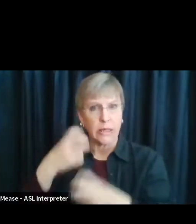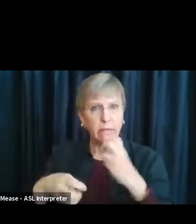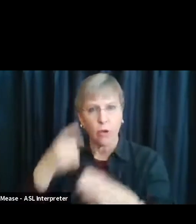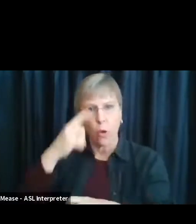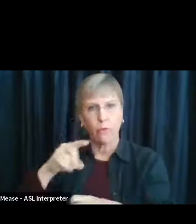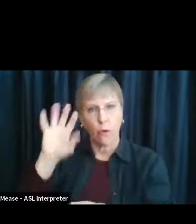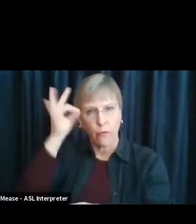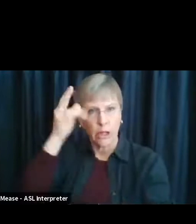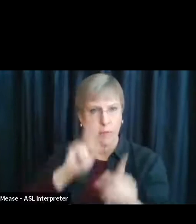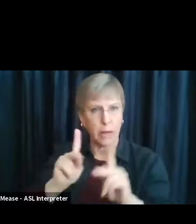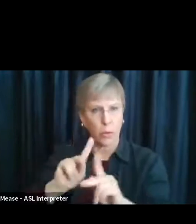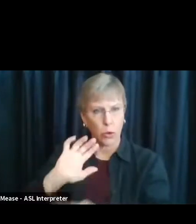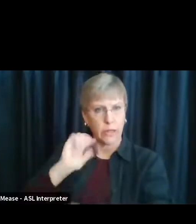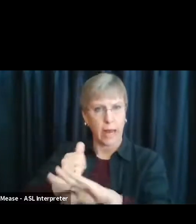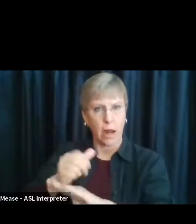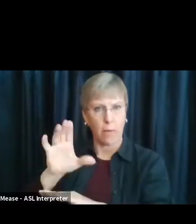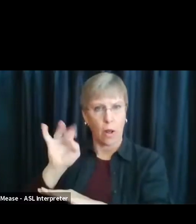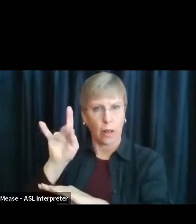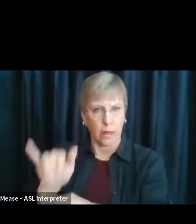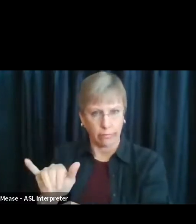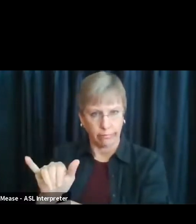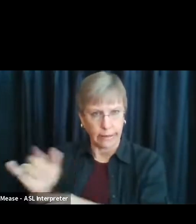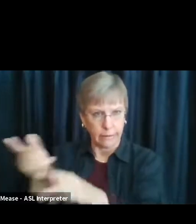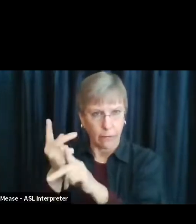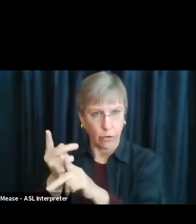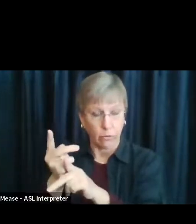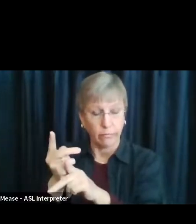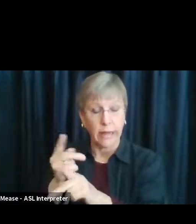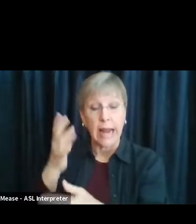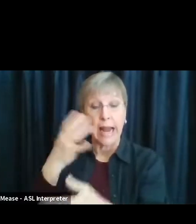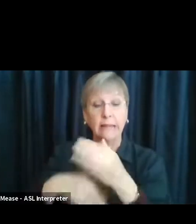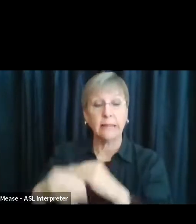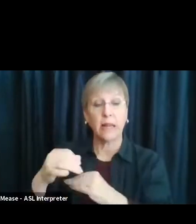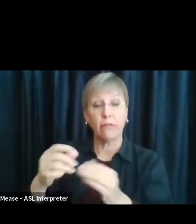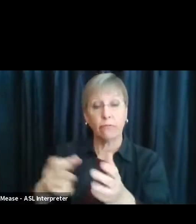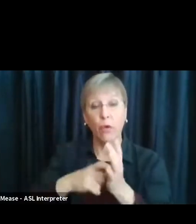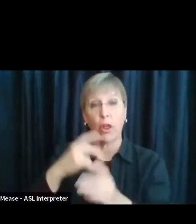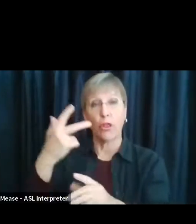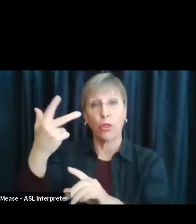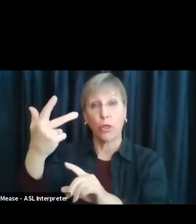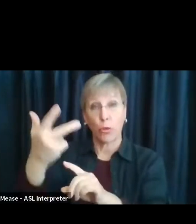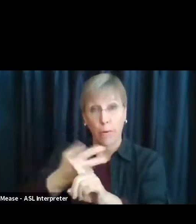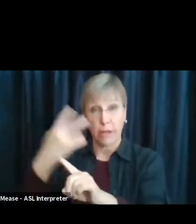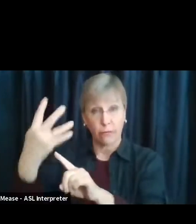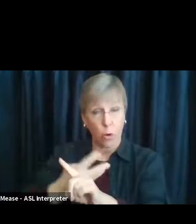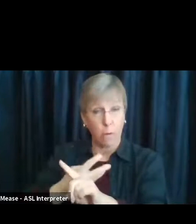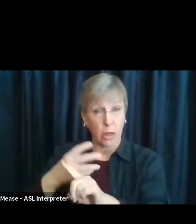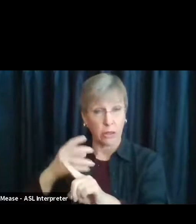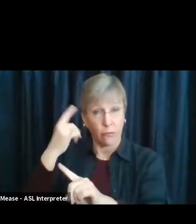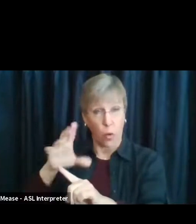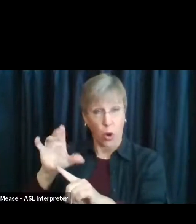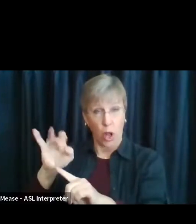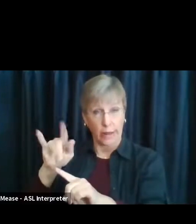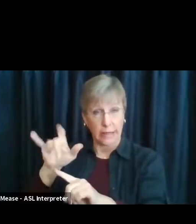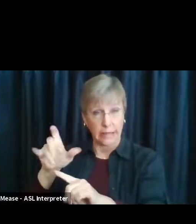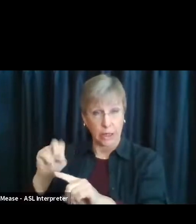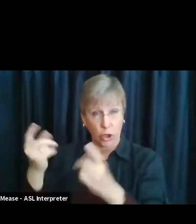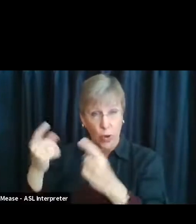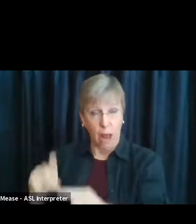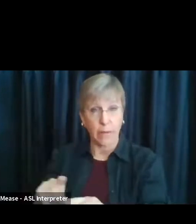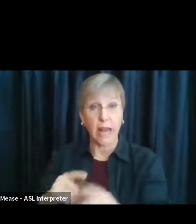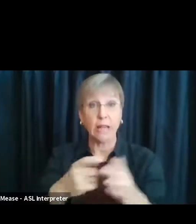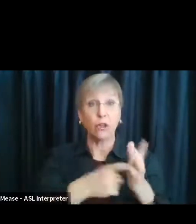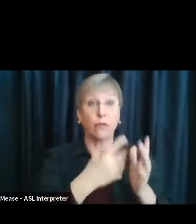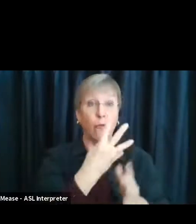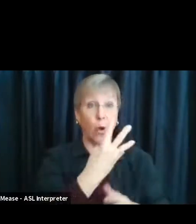it. Instead of taking 3 or 4 months in colonization, it took 4 years. The French invaded the